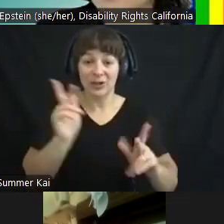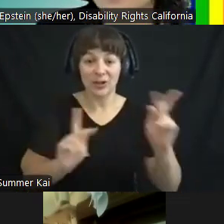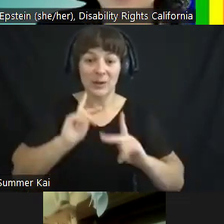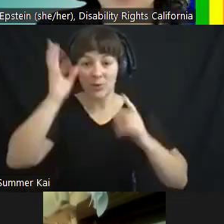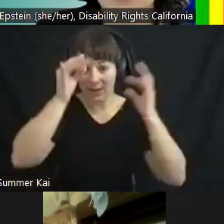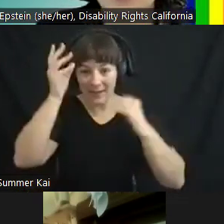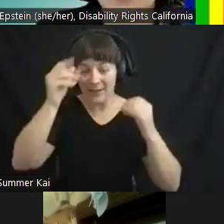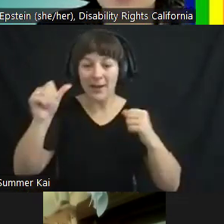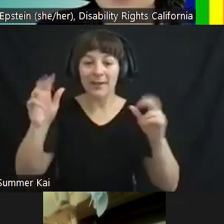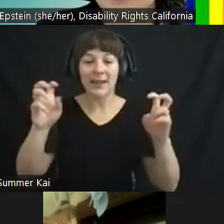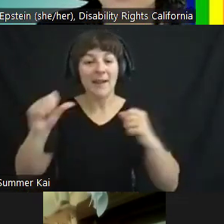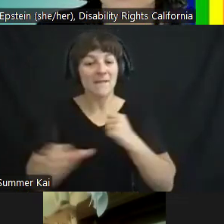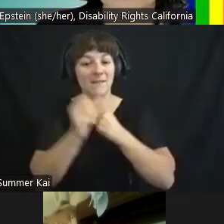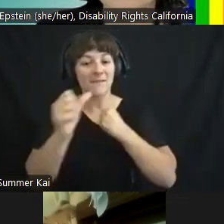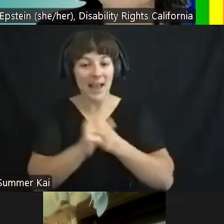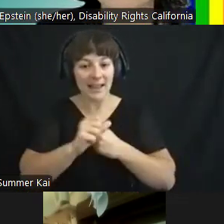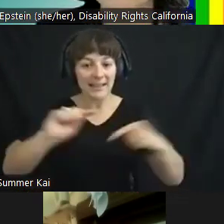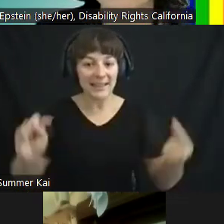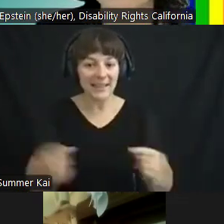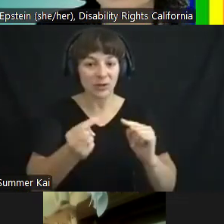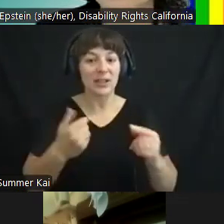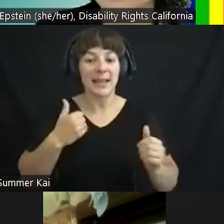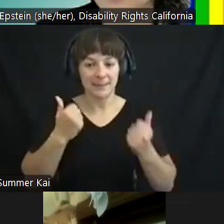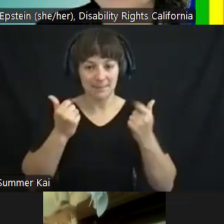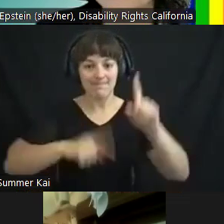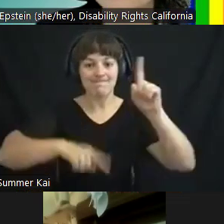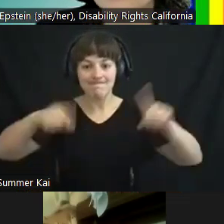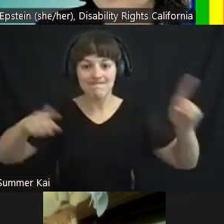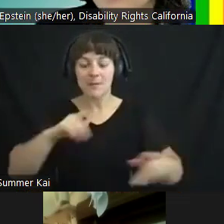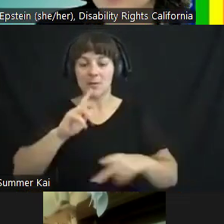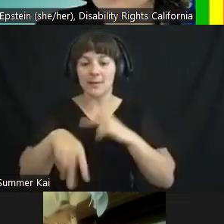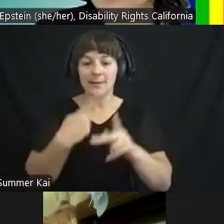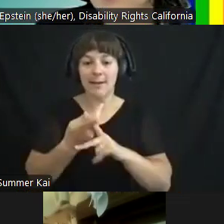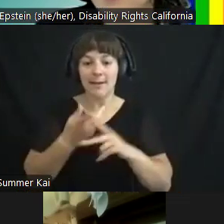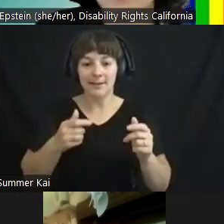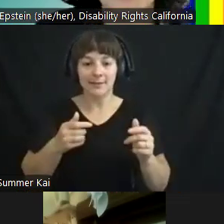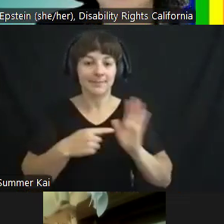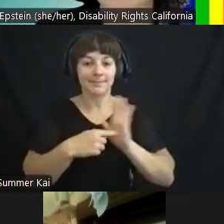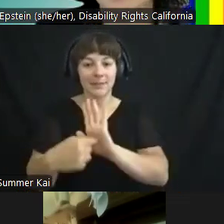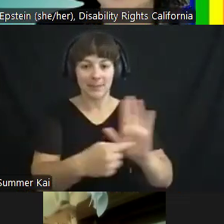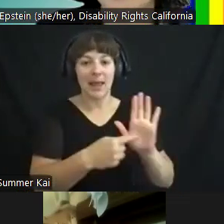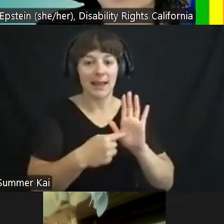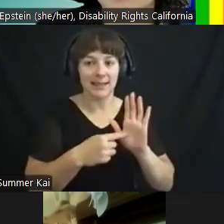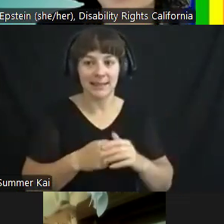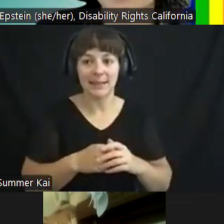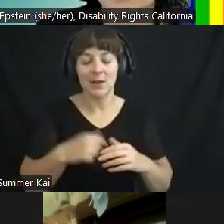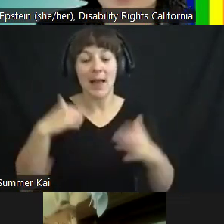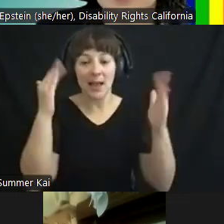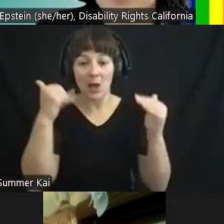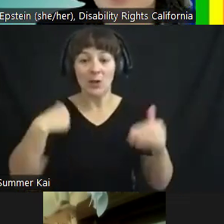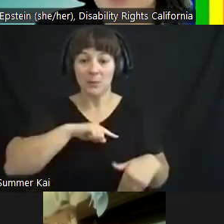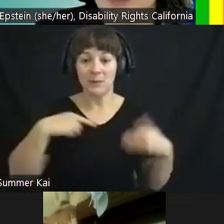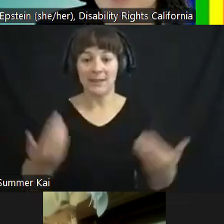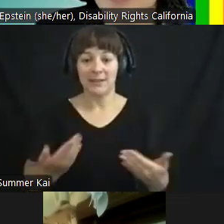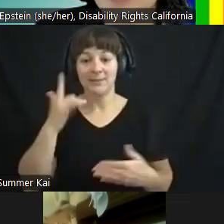many forms. Taking away people's needed services is also deeply violent. And I hope we as California can do